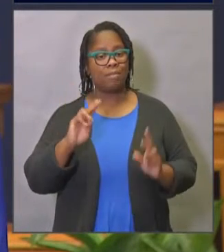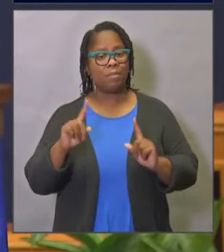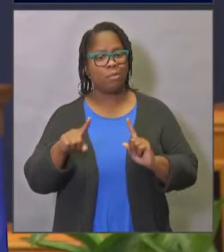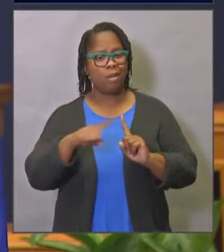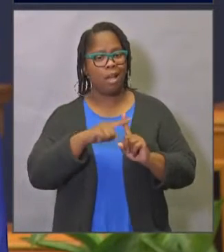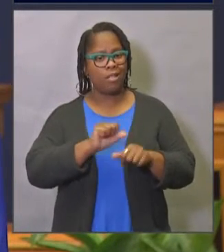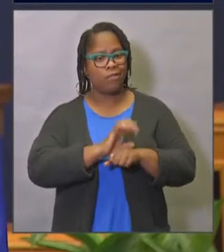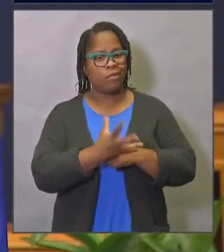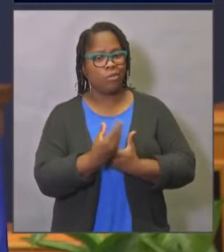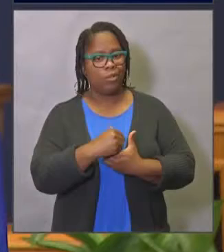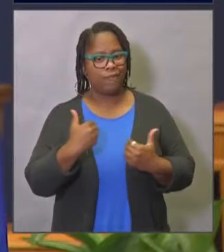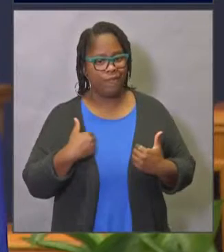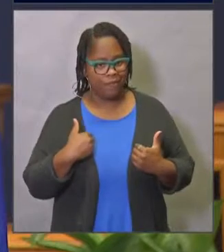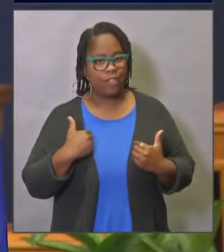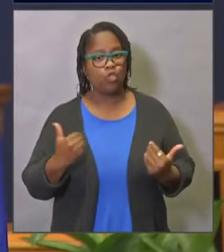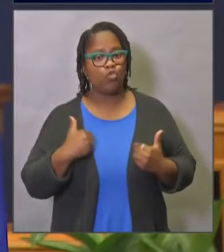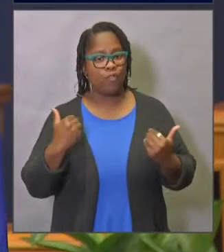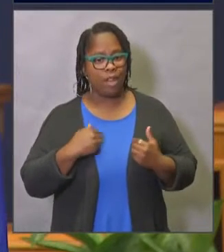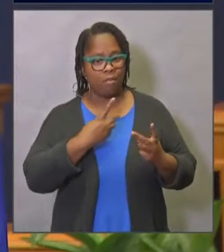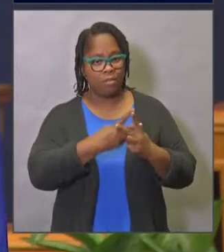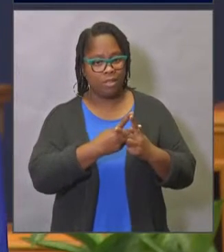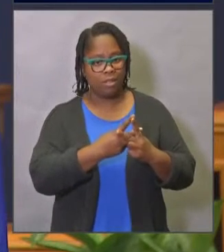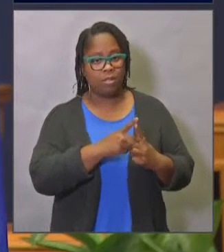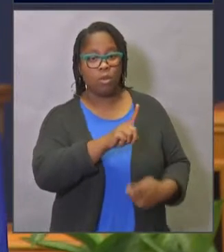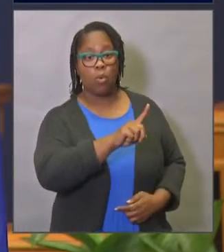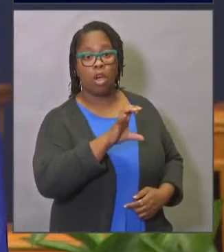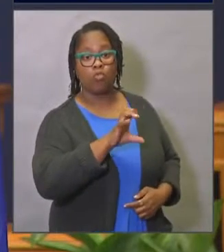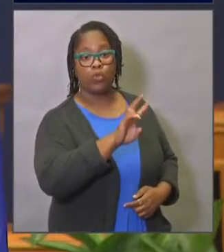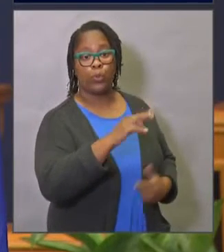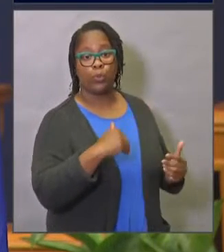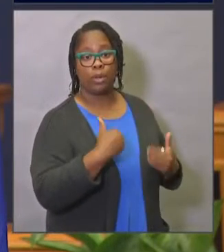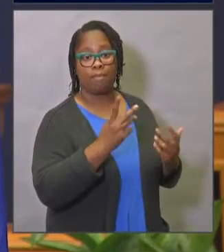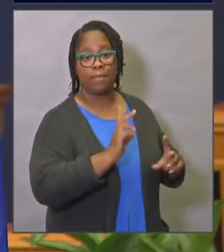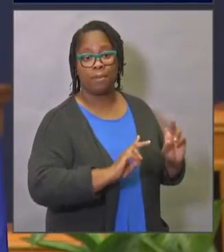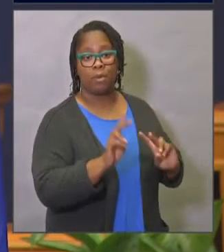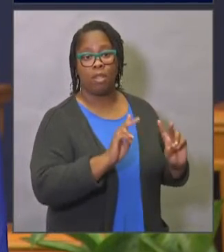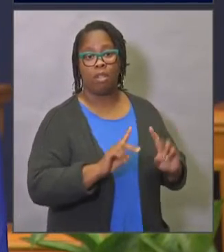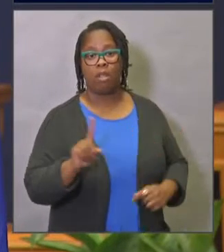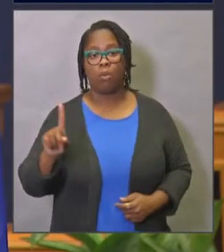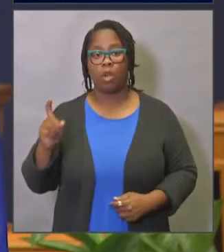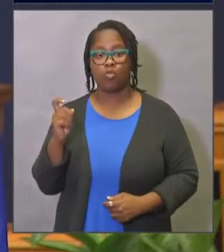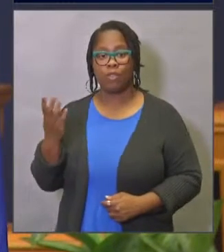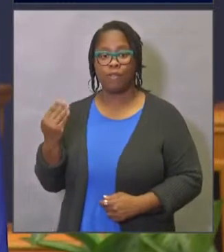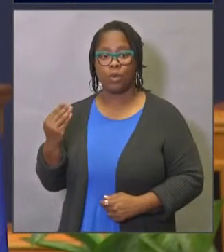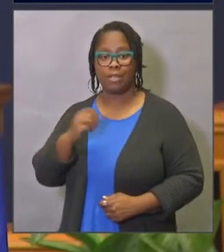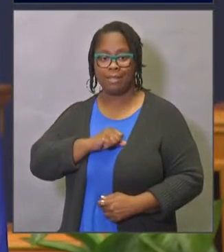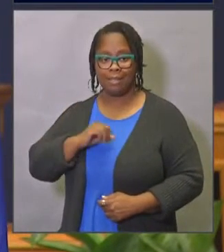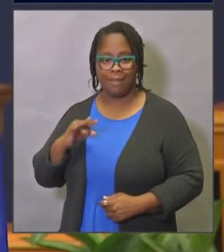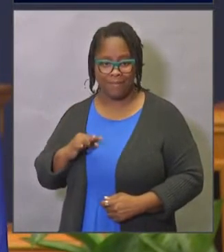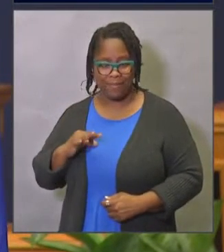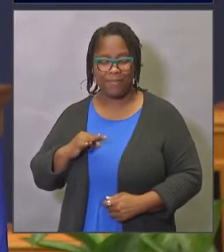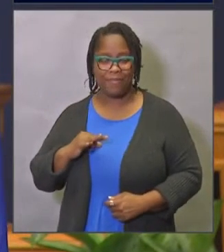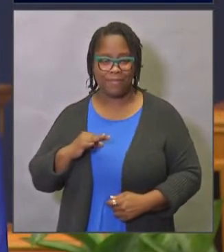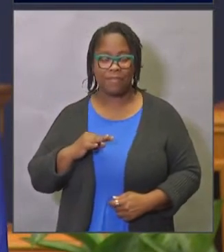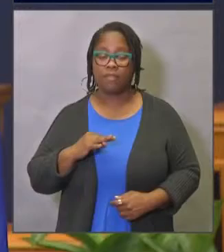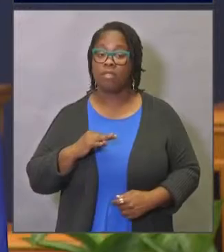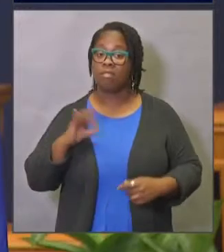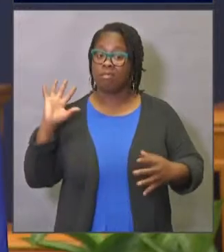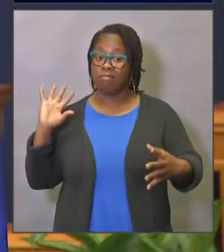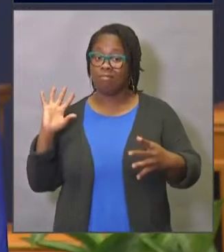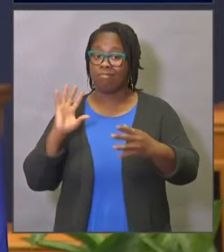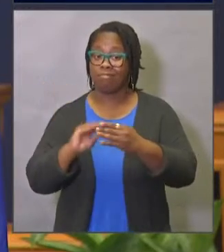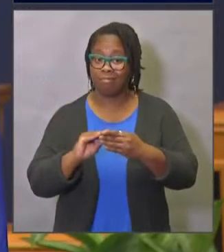in the juvenile facilities, 102 are among youth, and 114 among staff. To date,